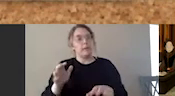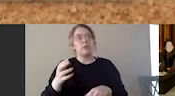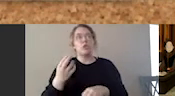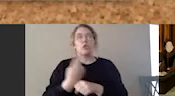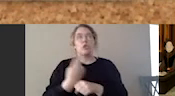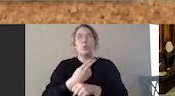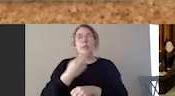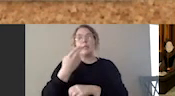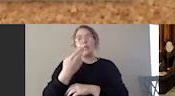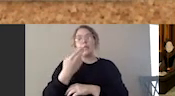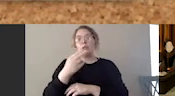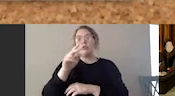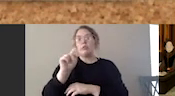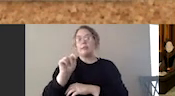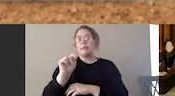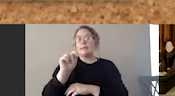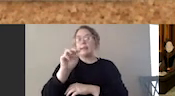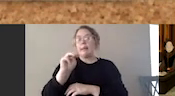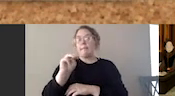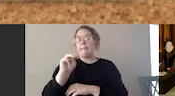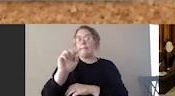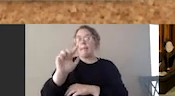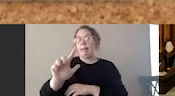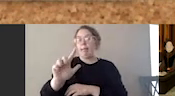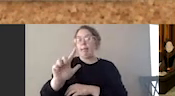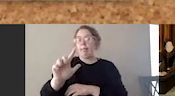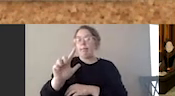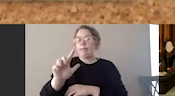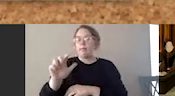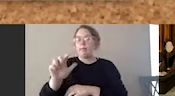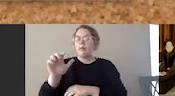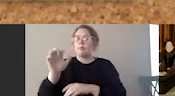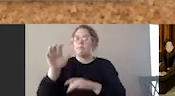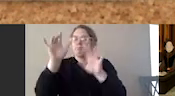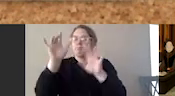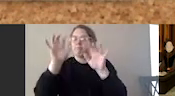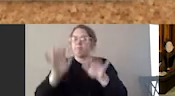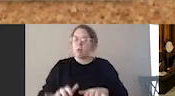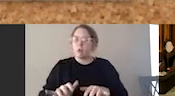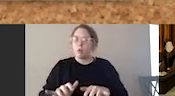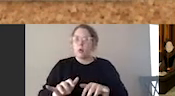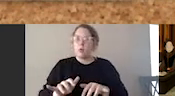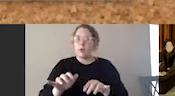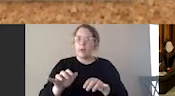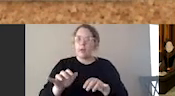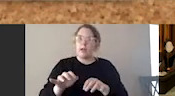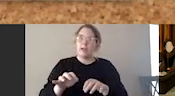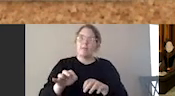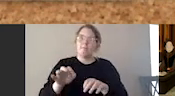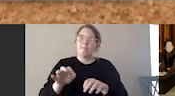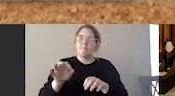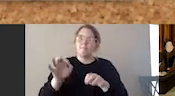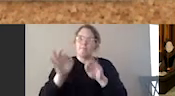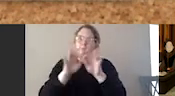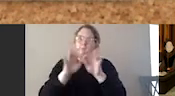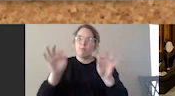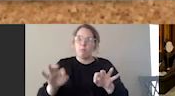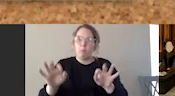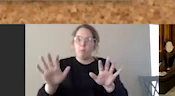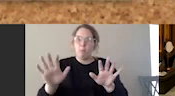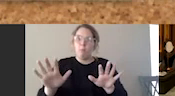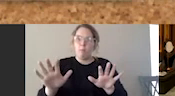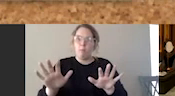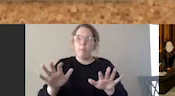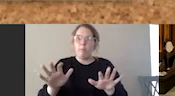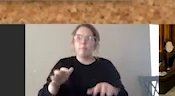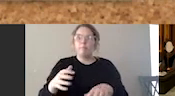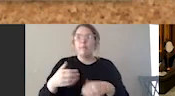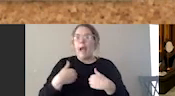HTML coding format where you have the